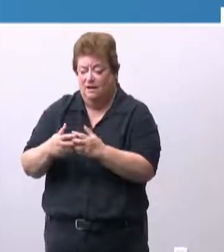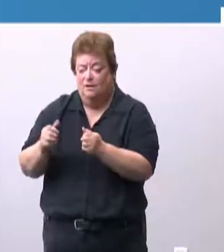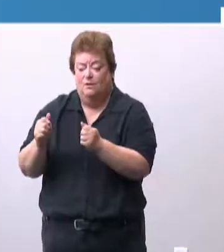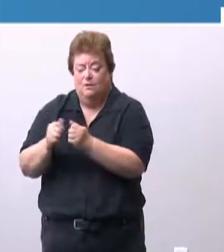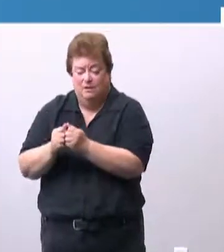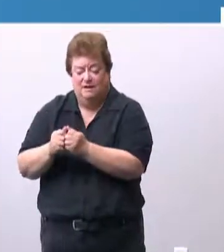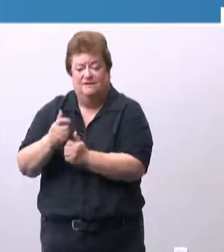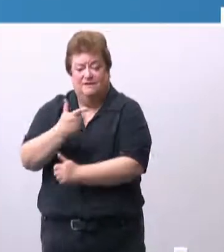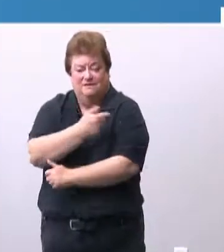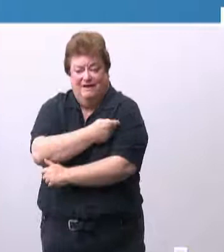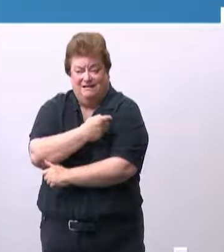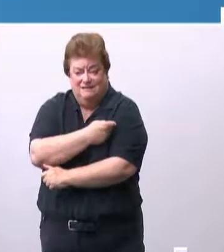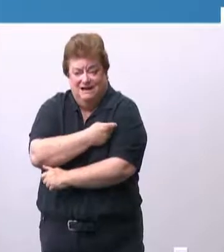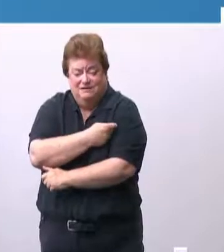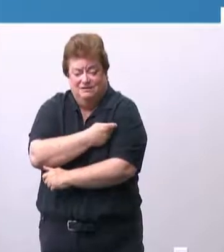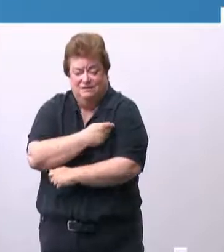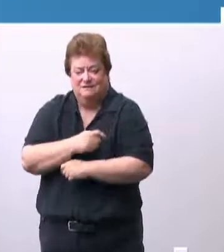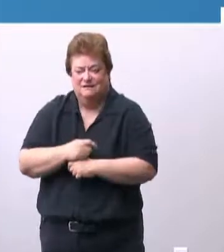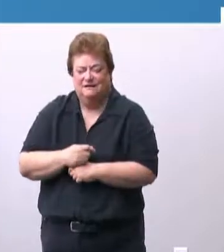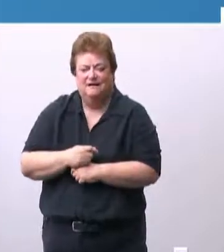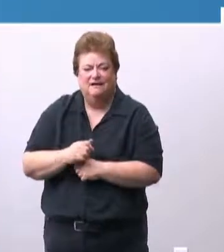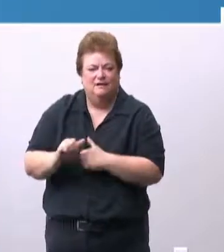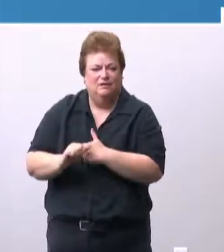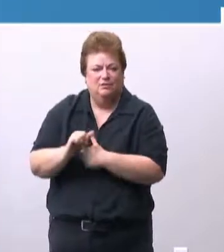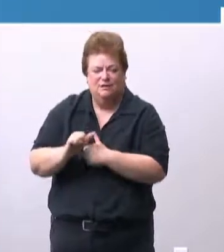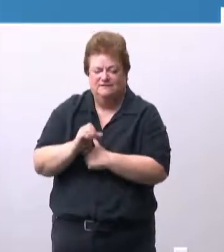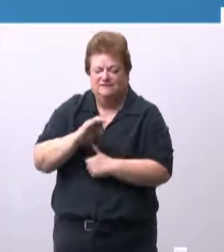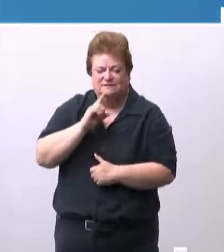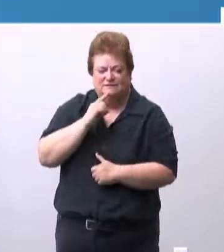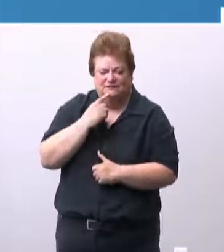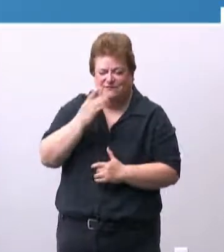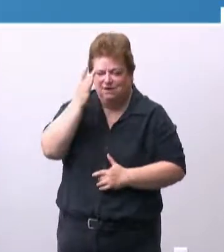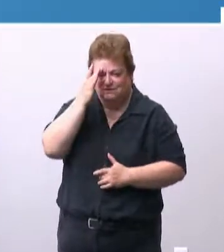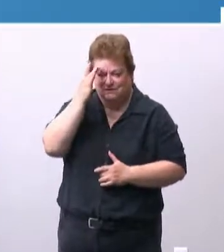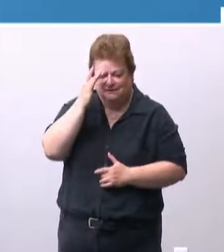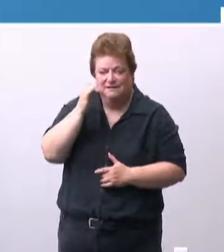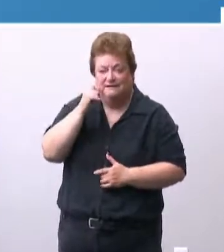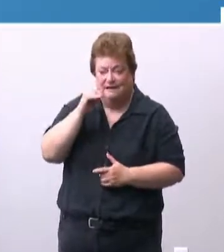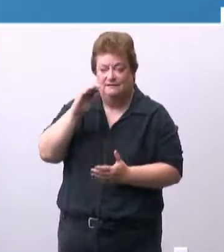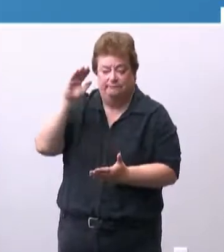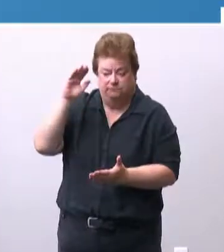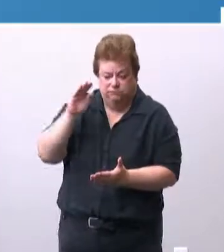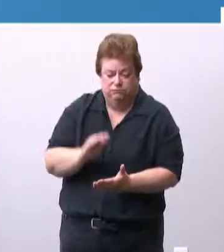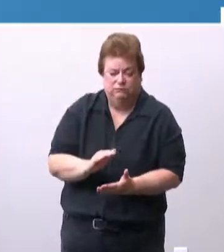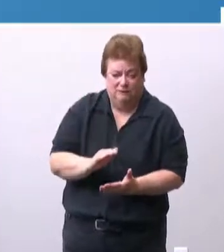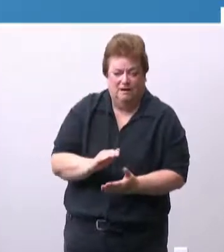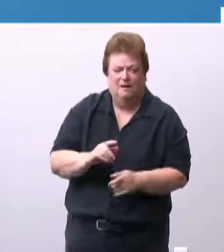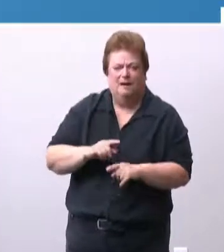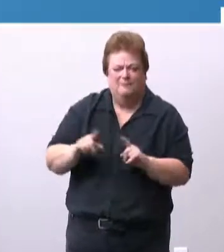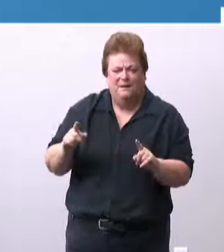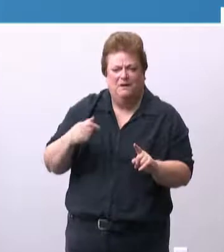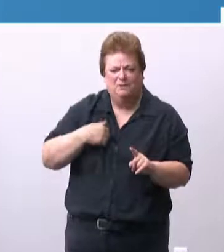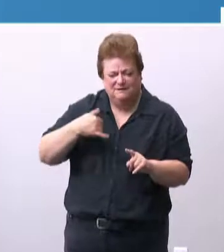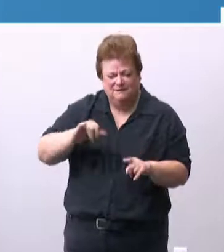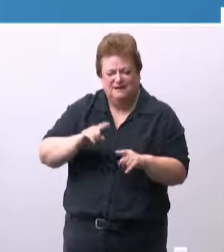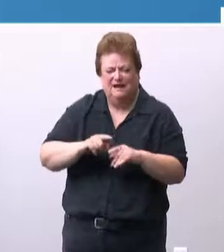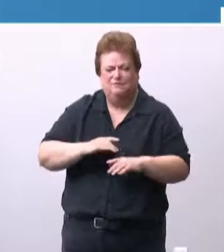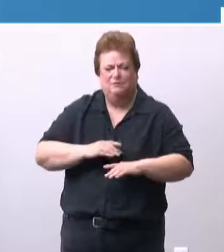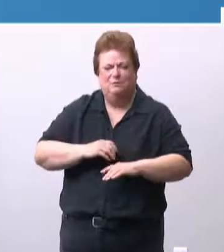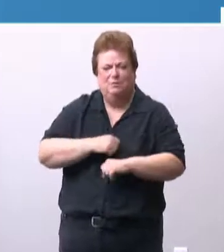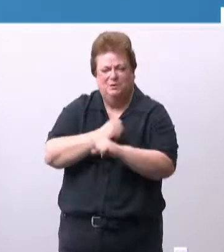with vaccinations, the risk of severe disease is significantly lower. But we still have to protect people